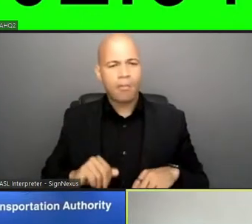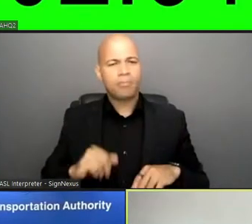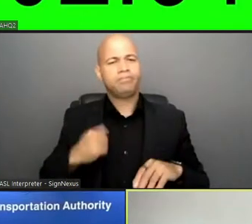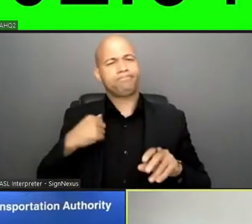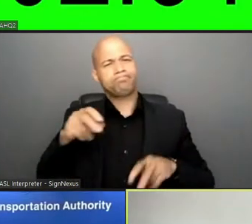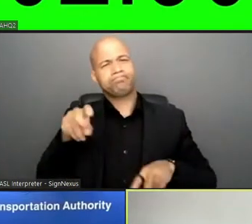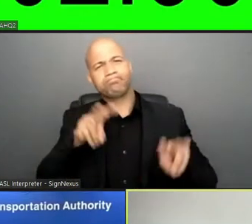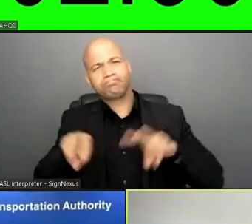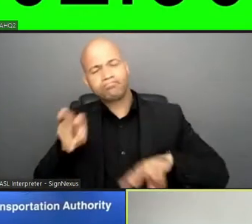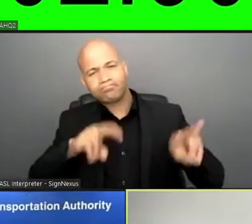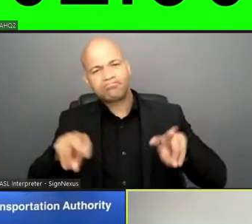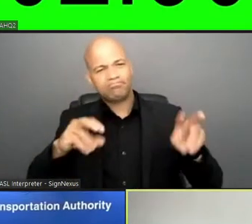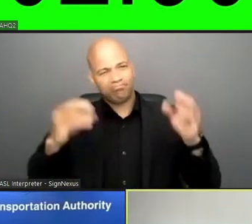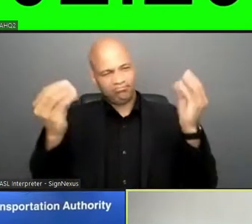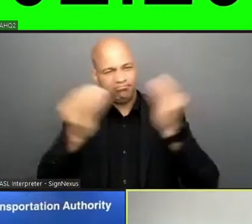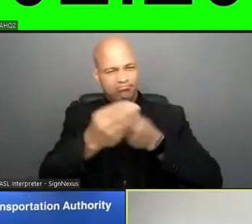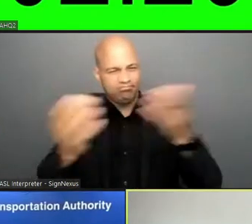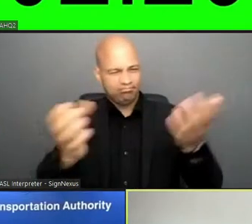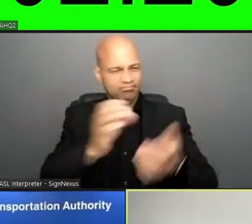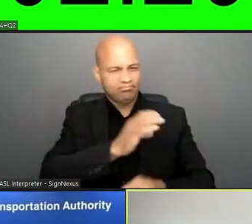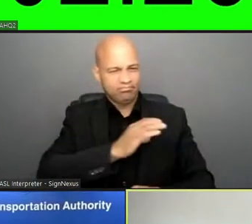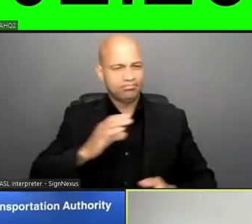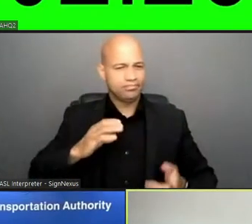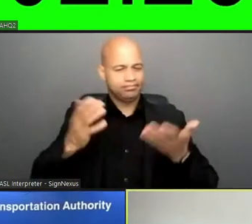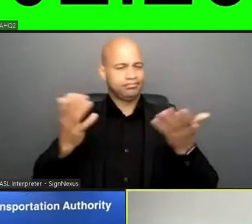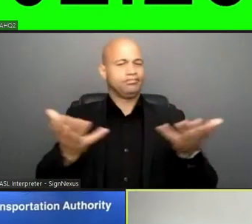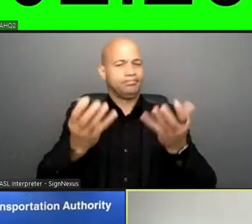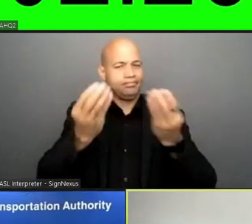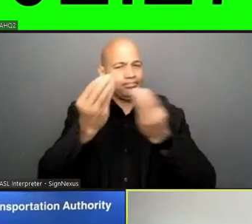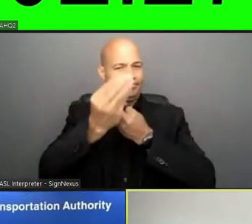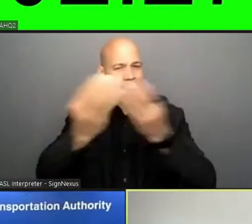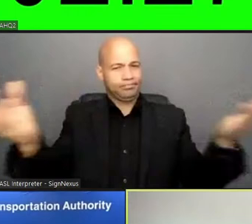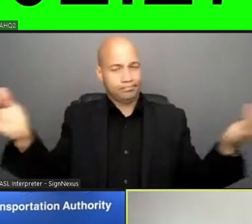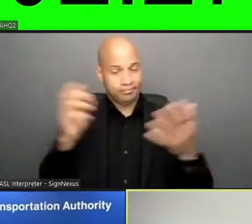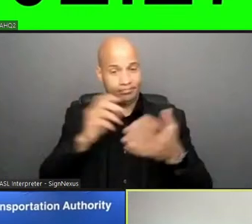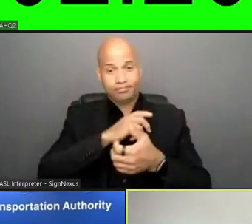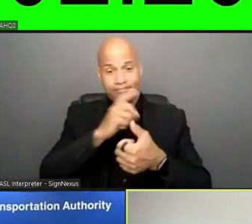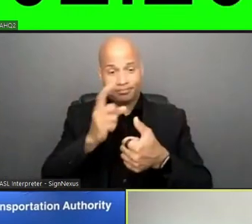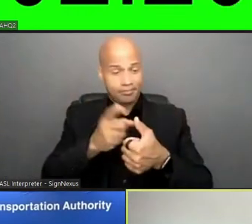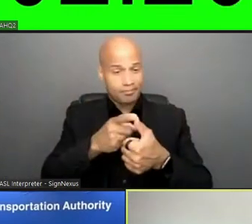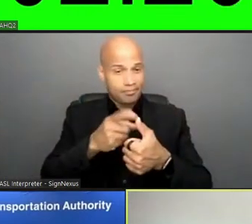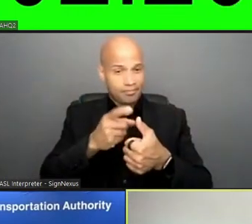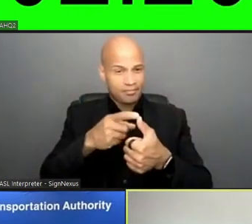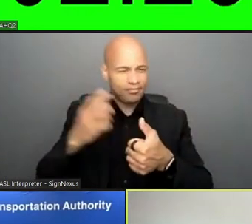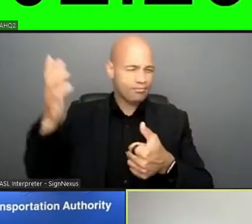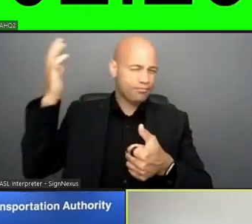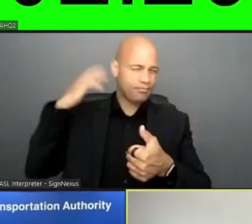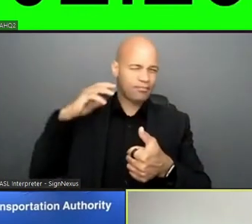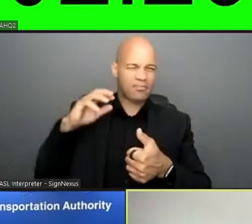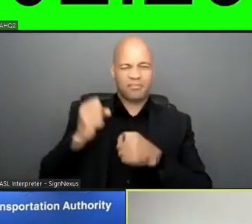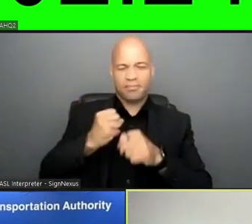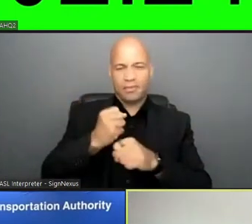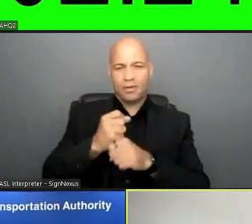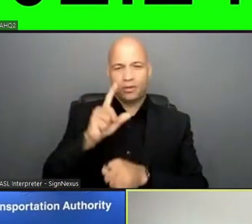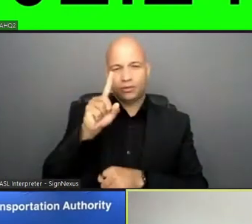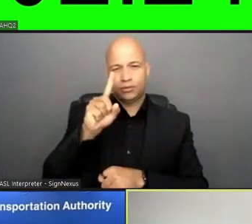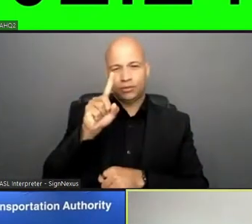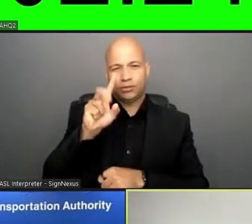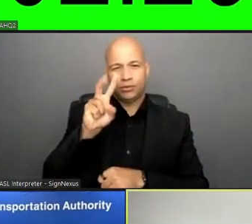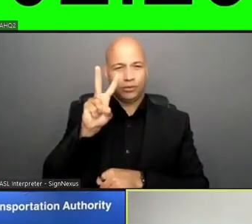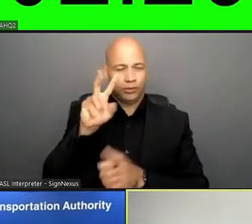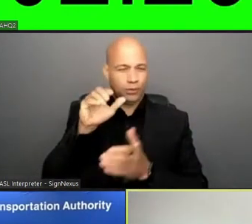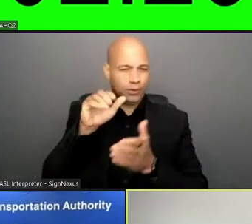with the committee one since the early 2000s New York City has added almost